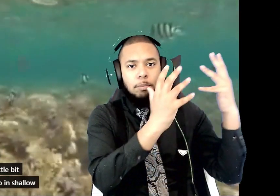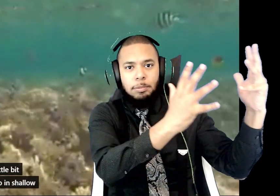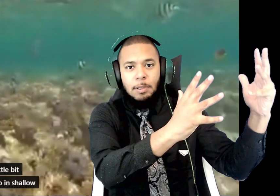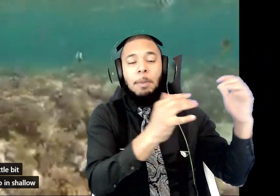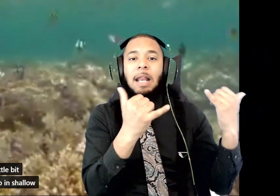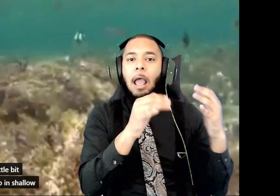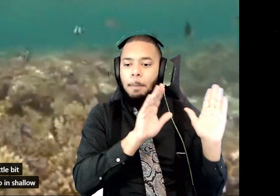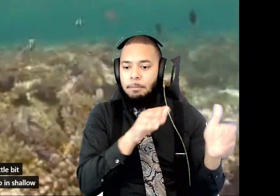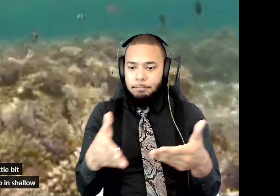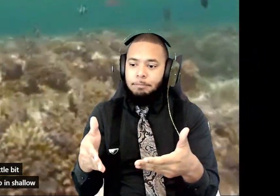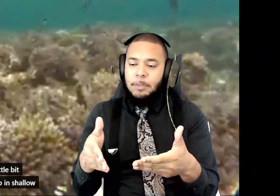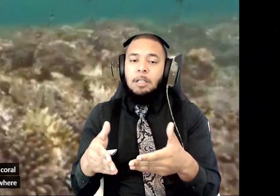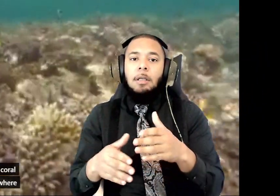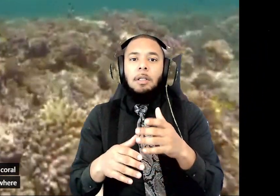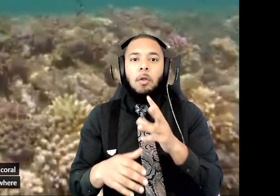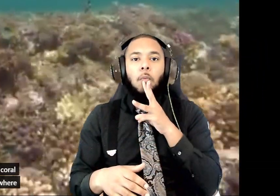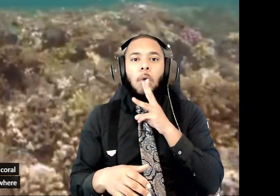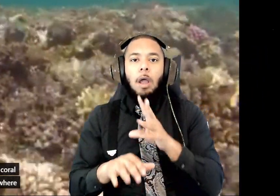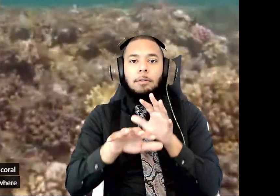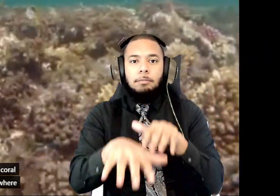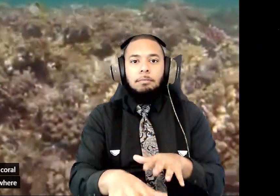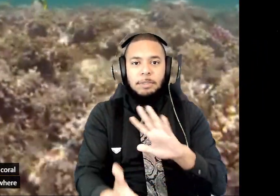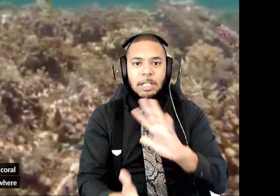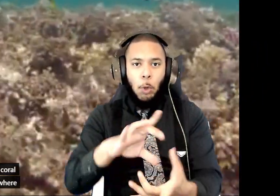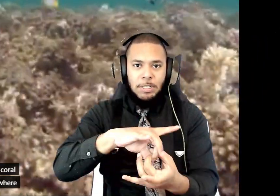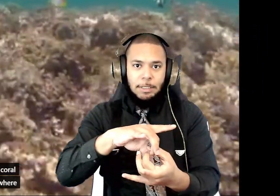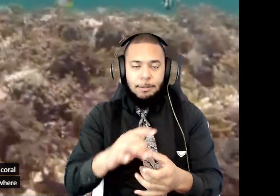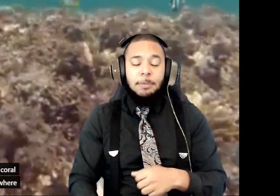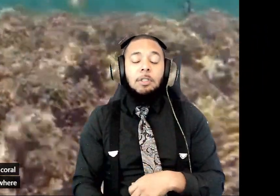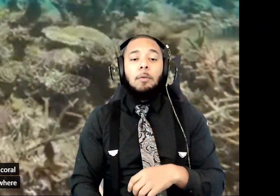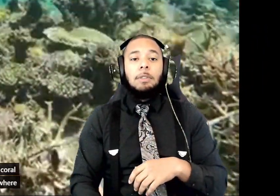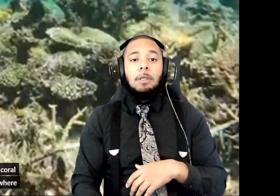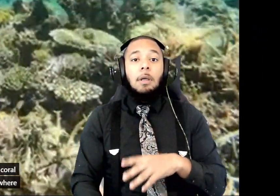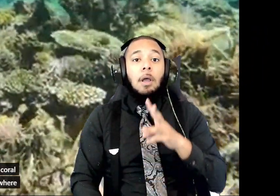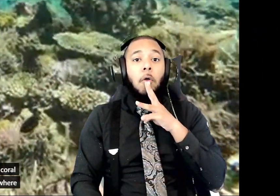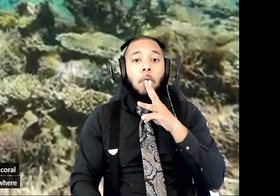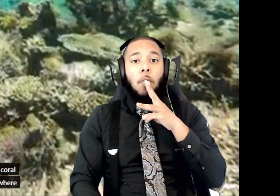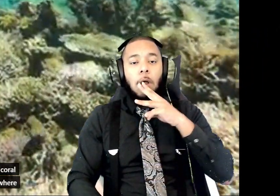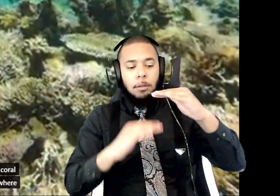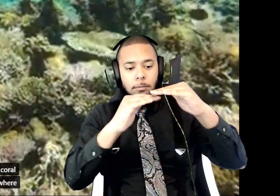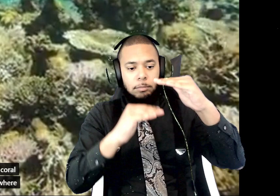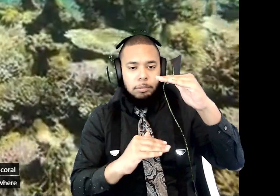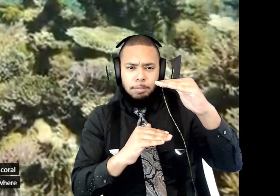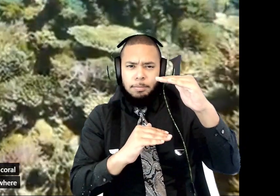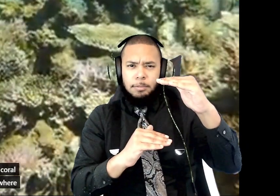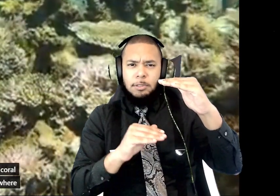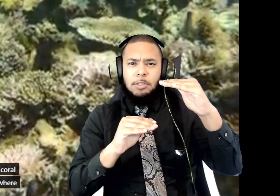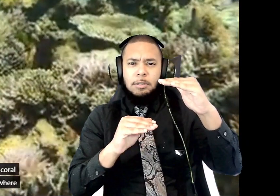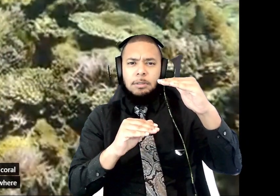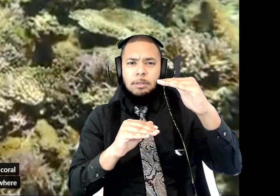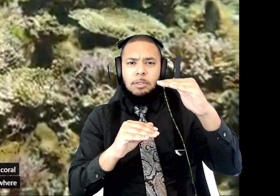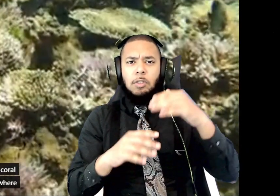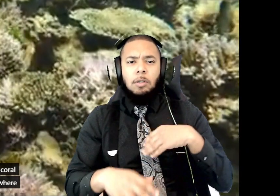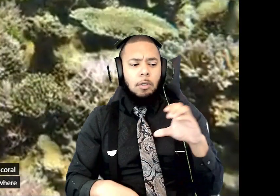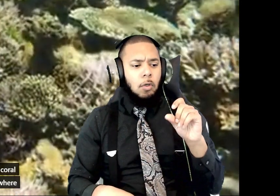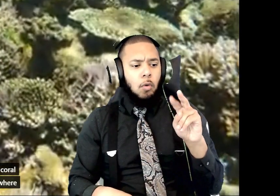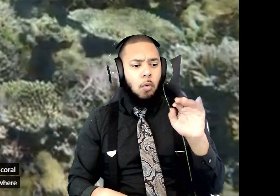ecosystems. So in shallow areas of the ocean, so coral reefs, estuaries,